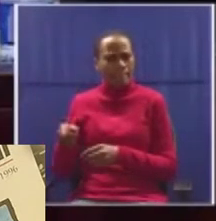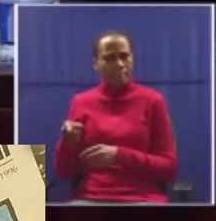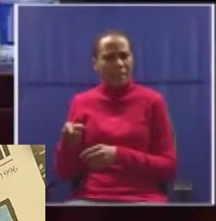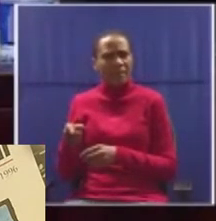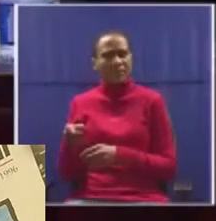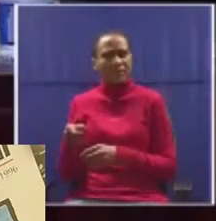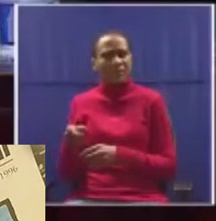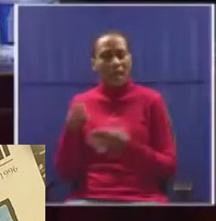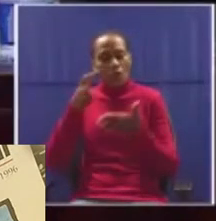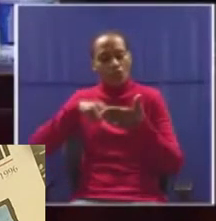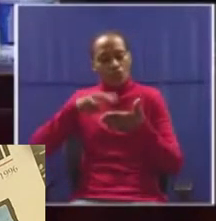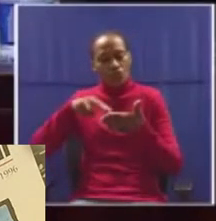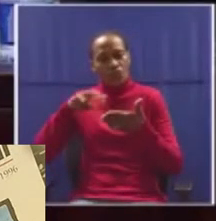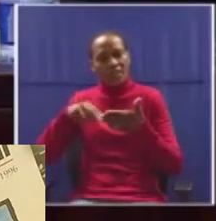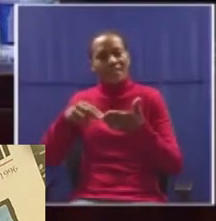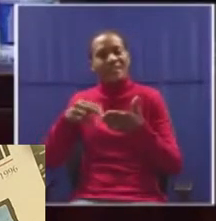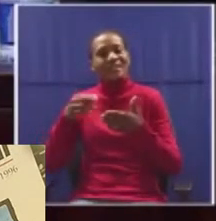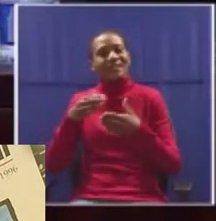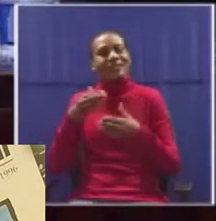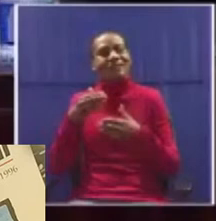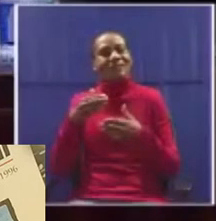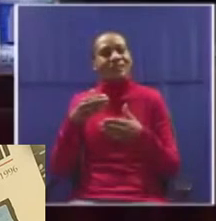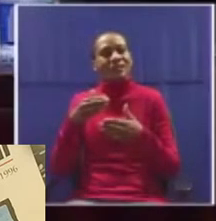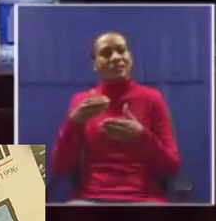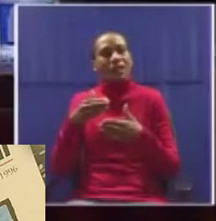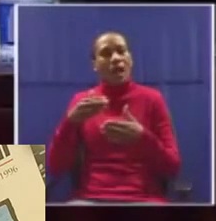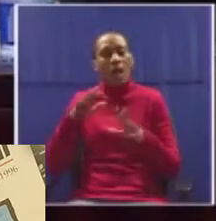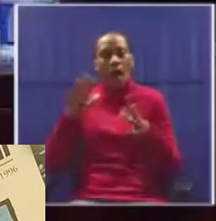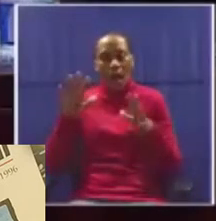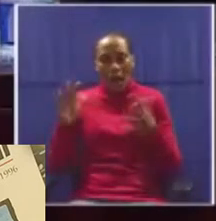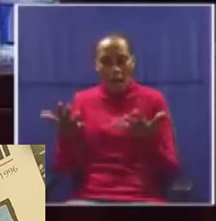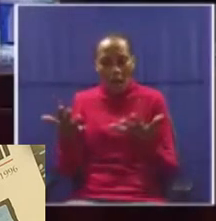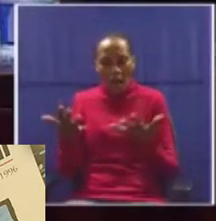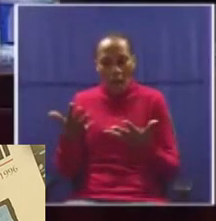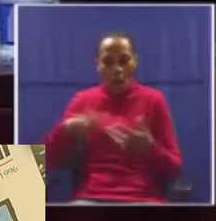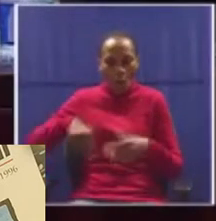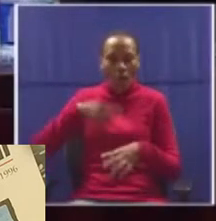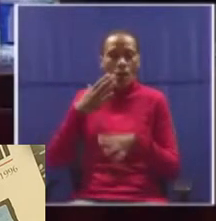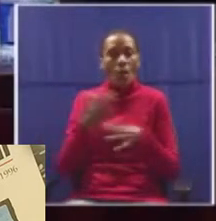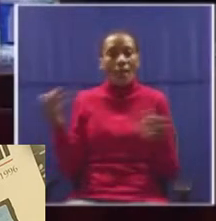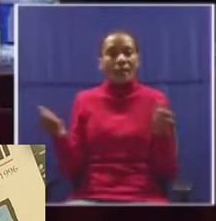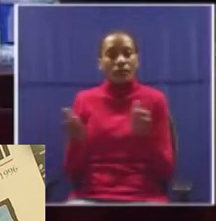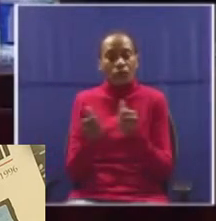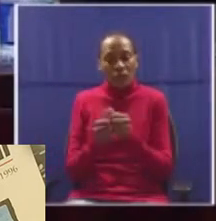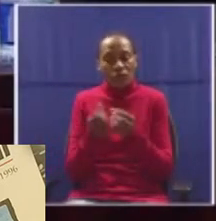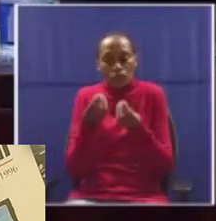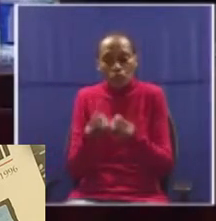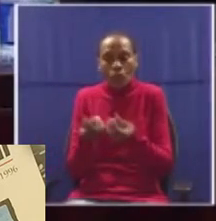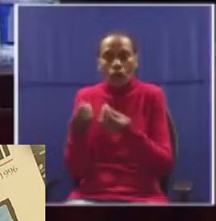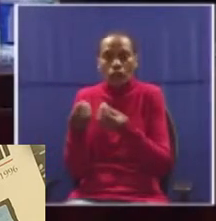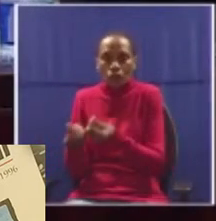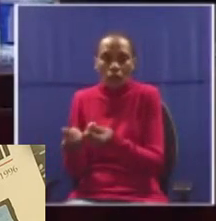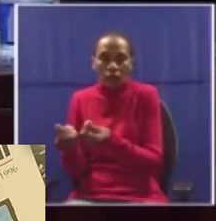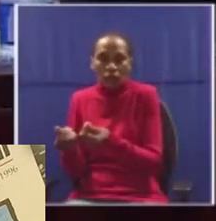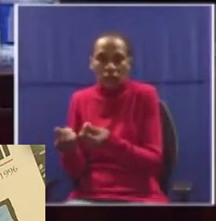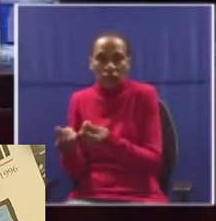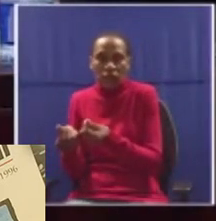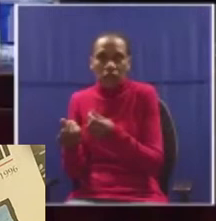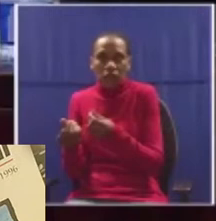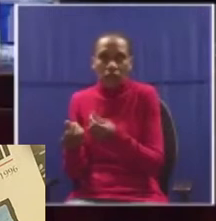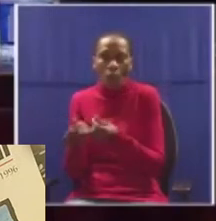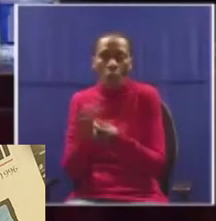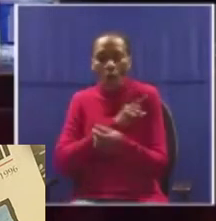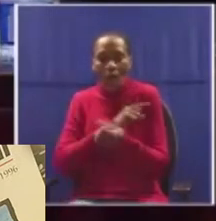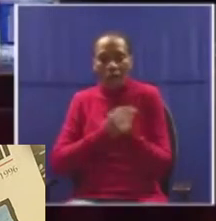instead with the financial action task force on how we work together to address deficiencies in the interests of